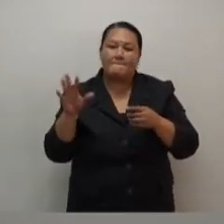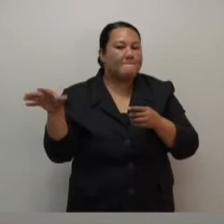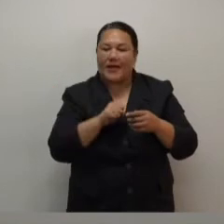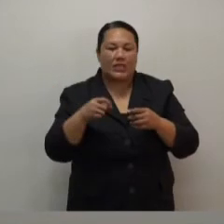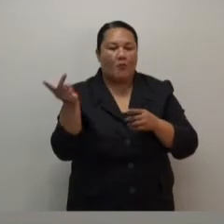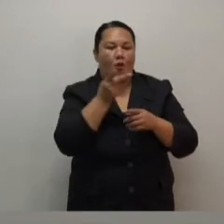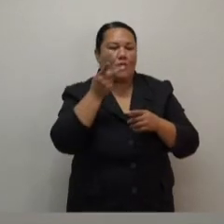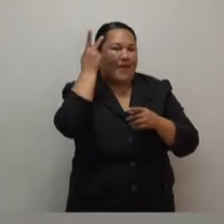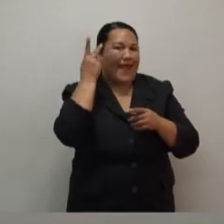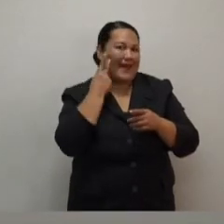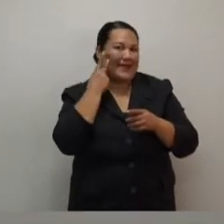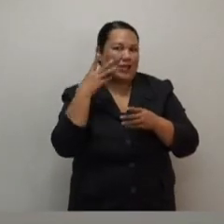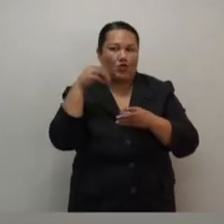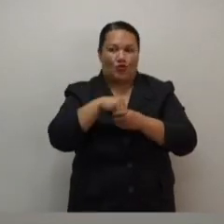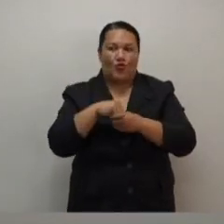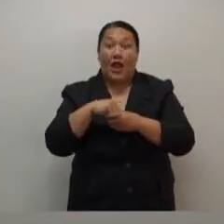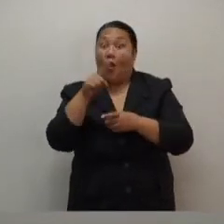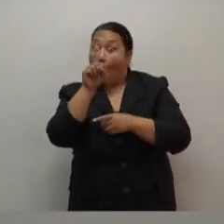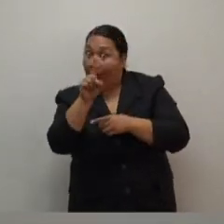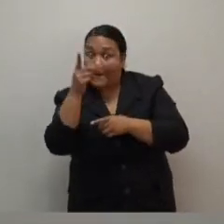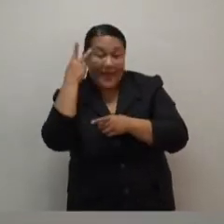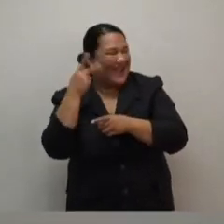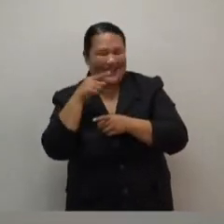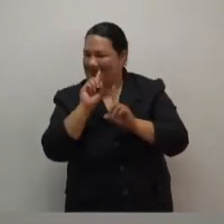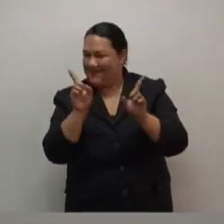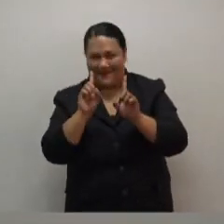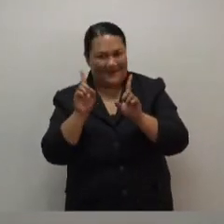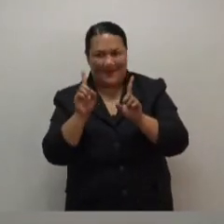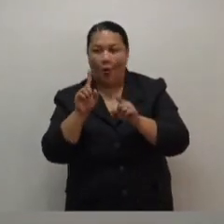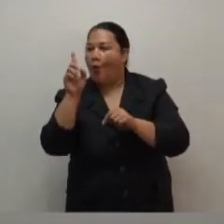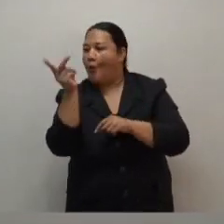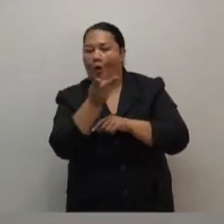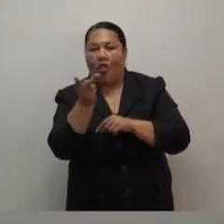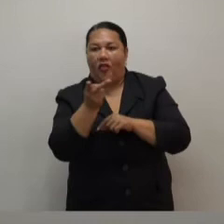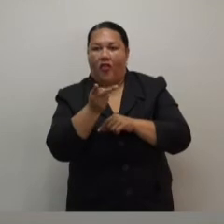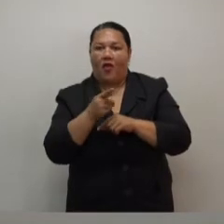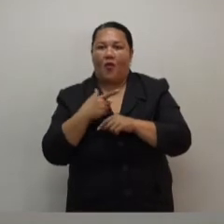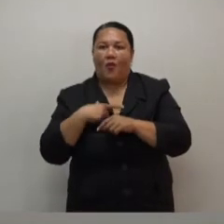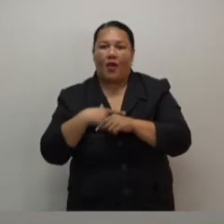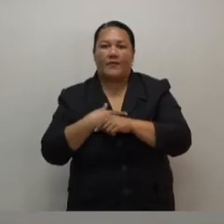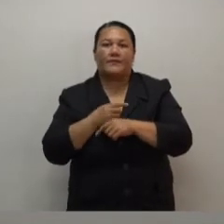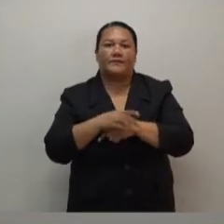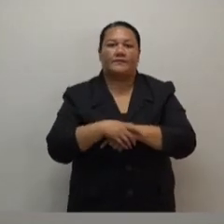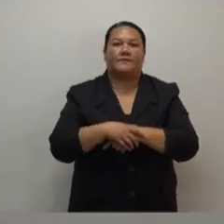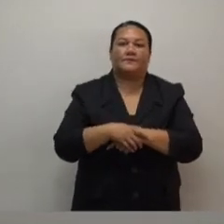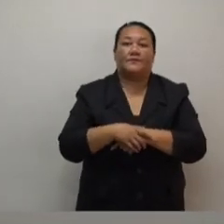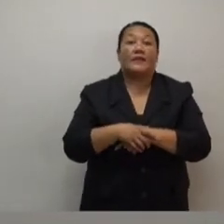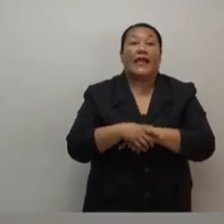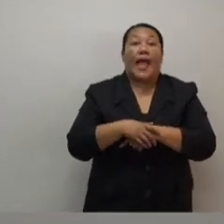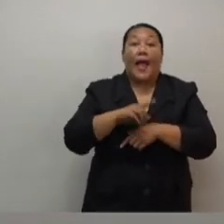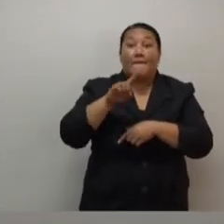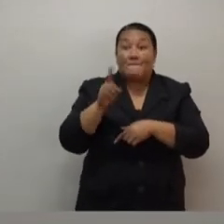is unknown or missing or of unsound mind, then the other parent can consent to the name change. To register a name change